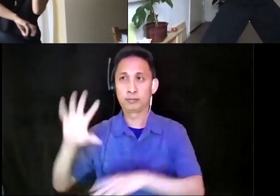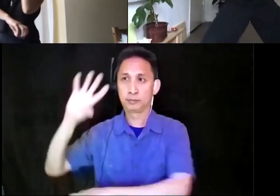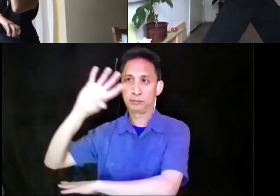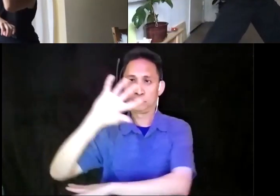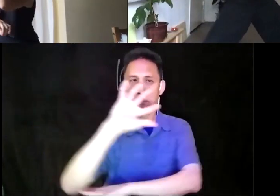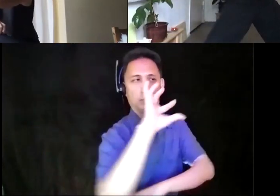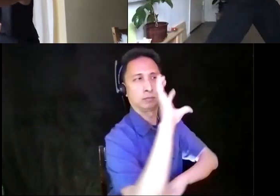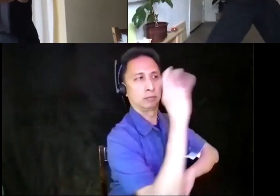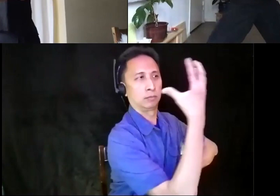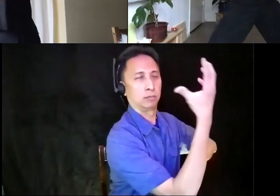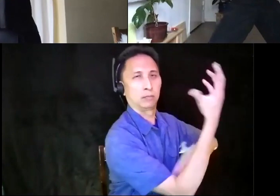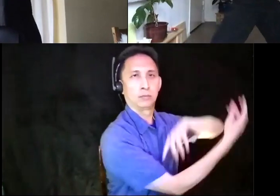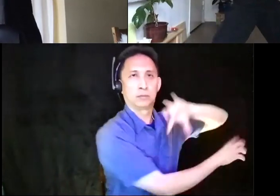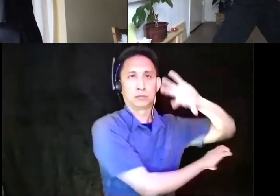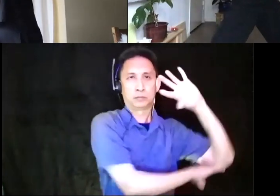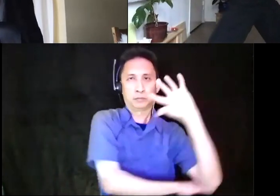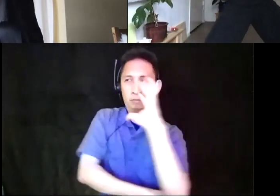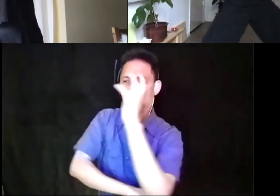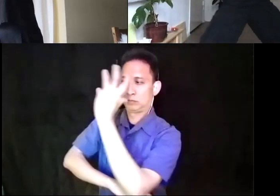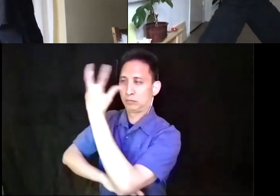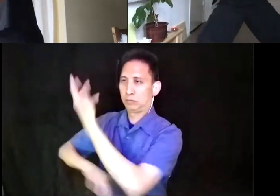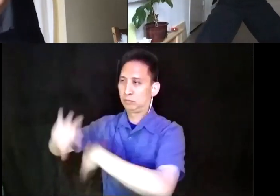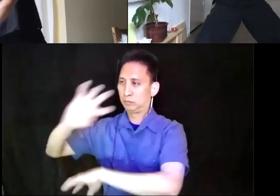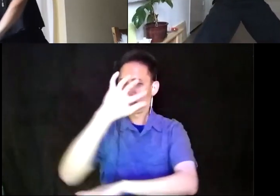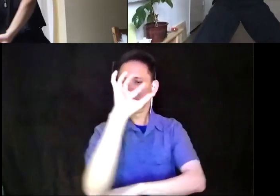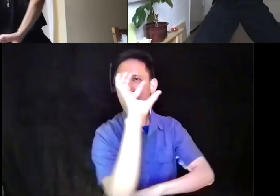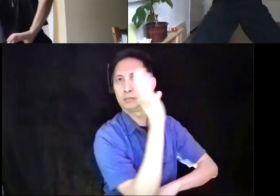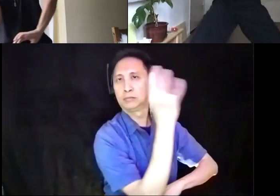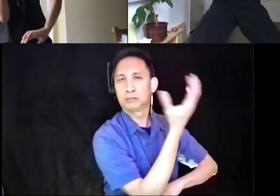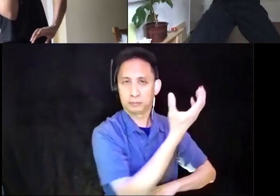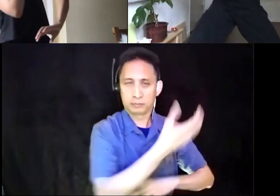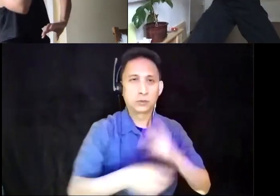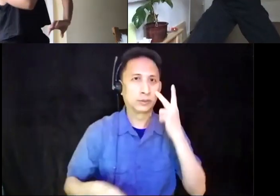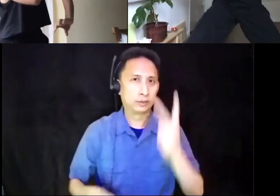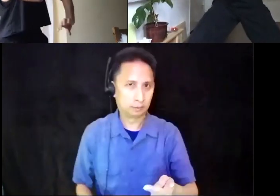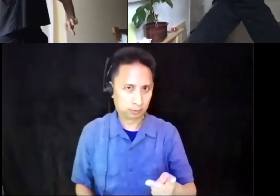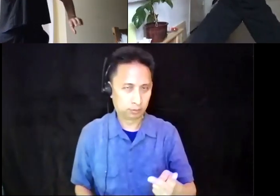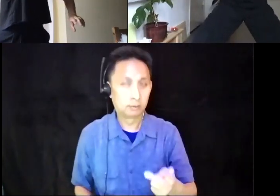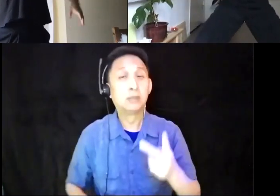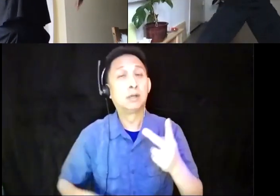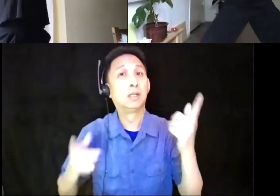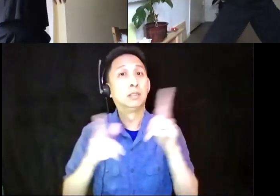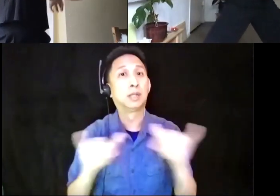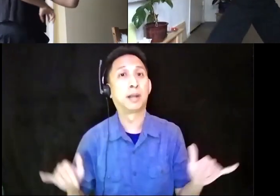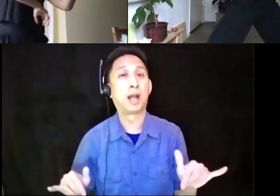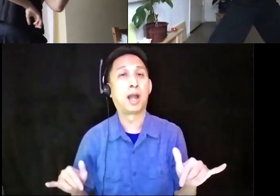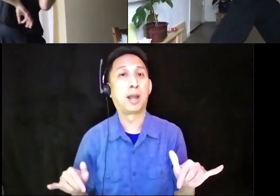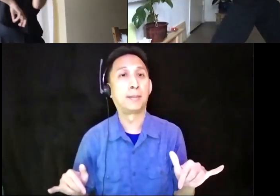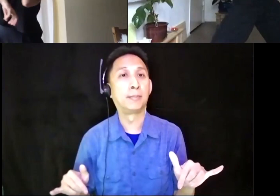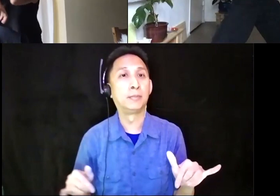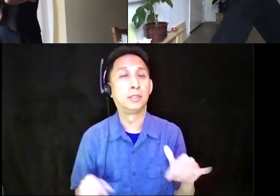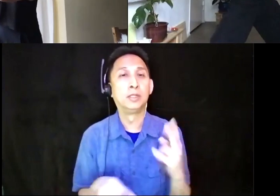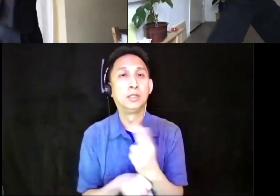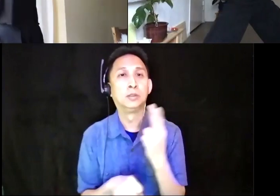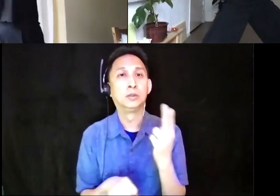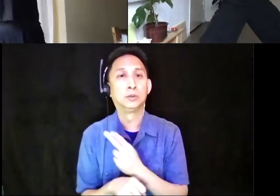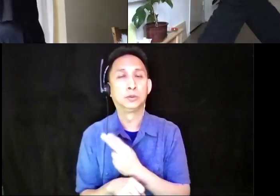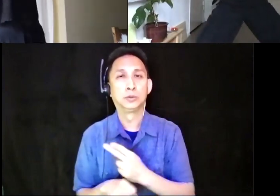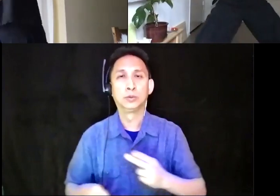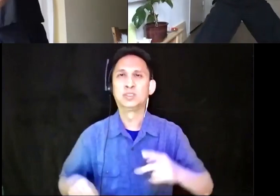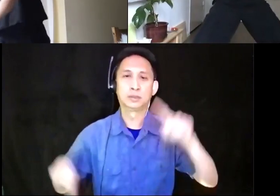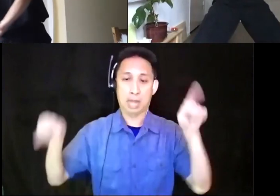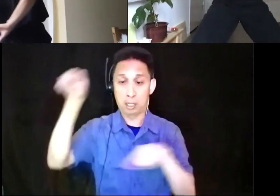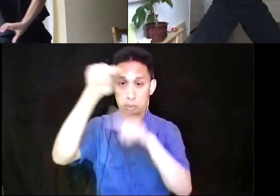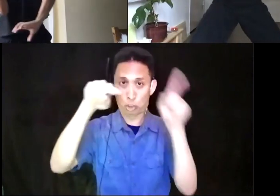chaos, supreme ultimate. And when we spiral, we use this circular